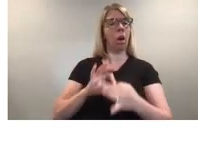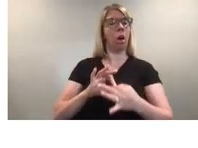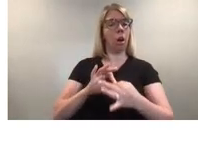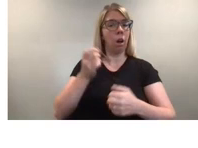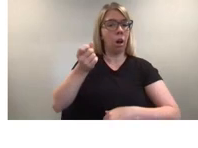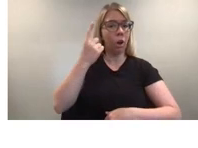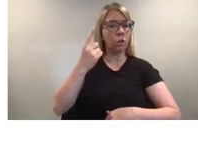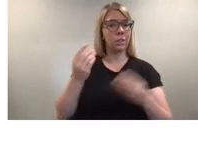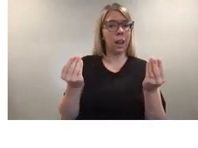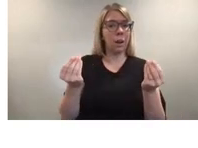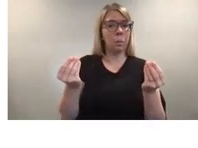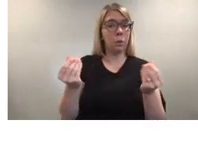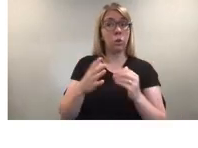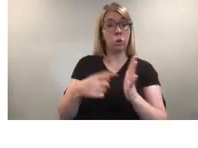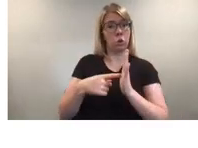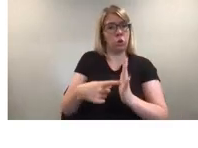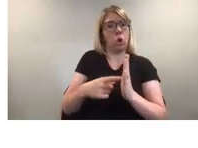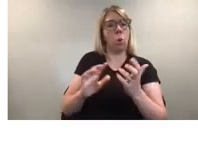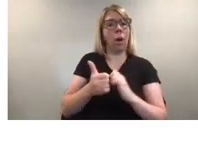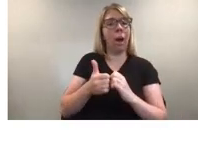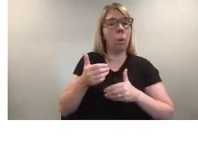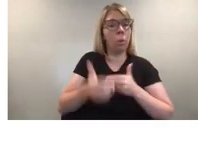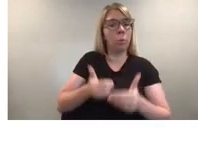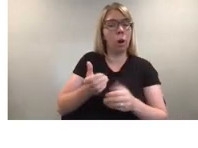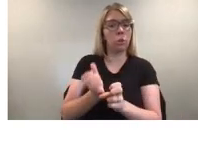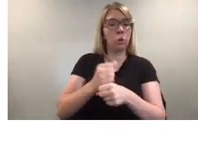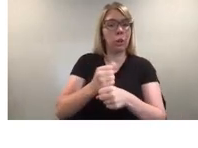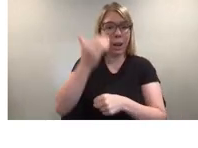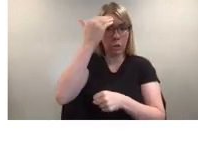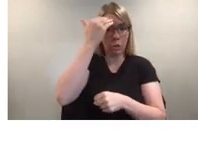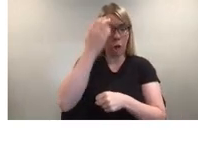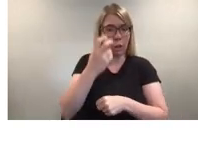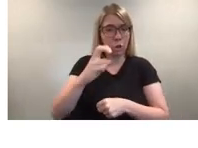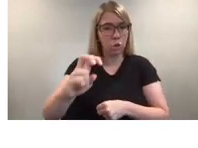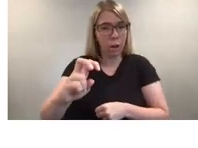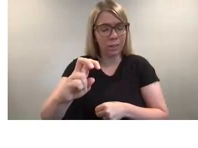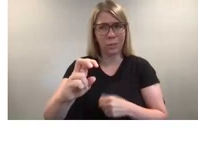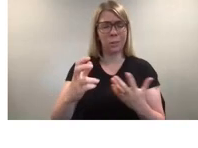really showing how the process creates knowledge transfer, doesn't really add any value to the student.